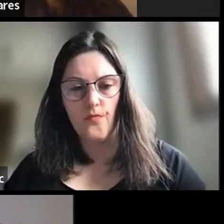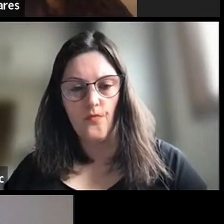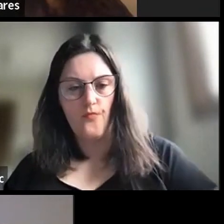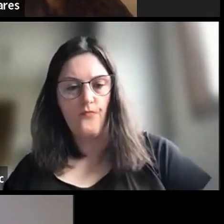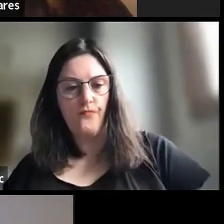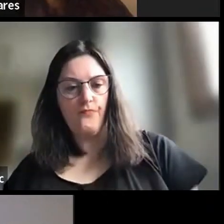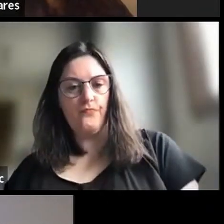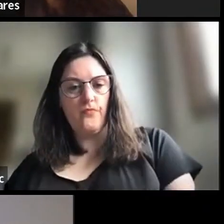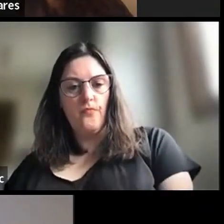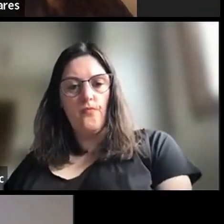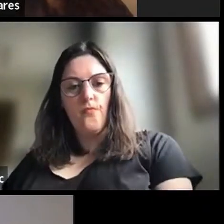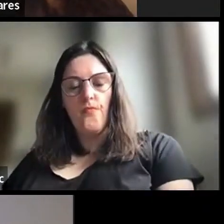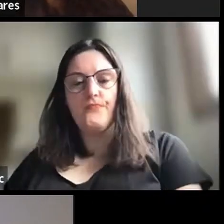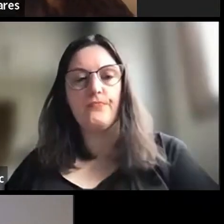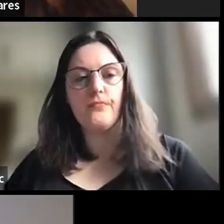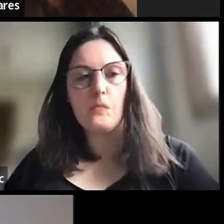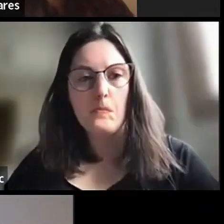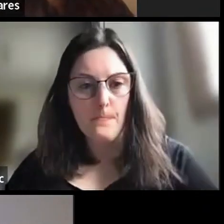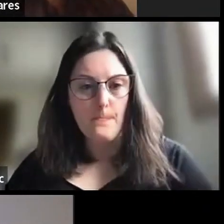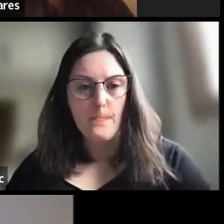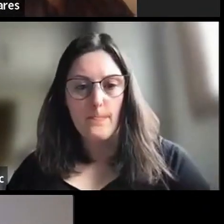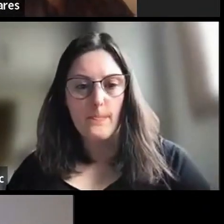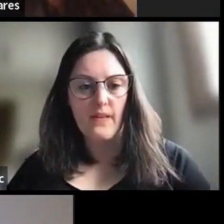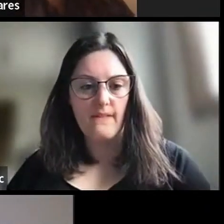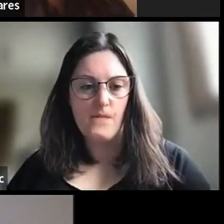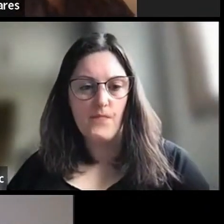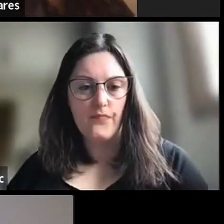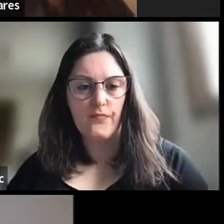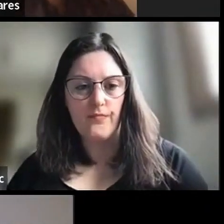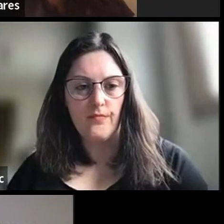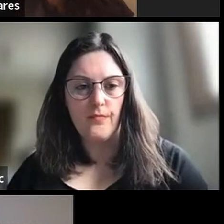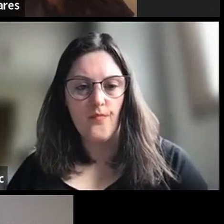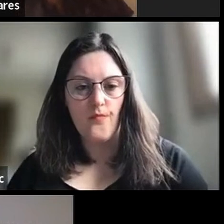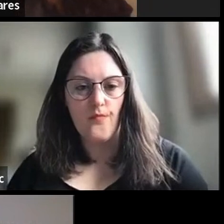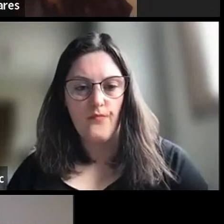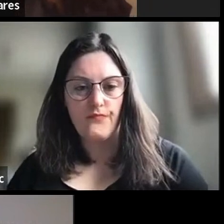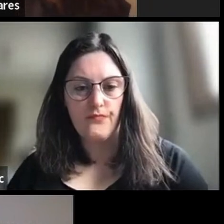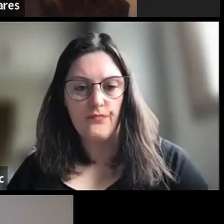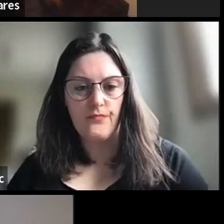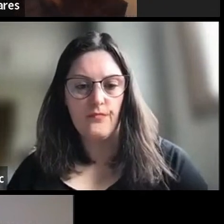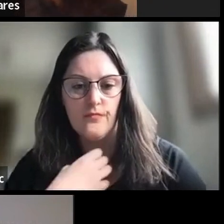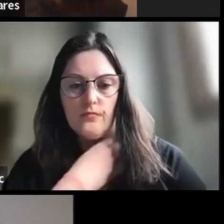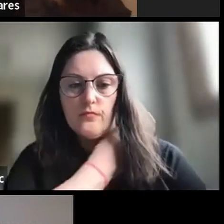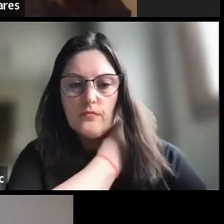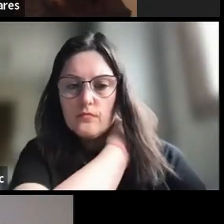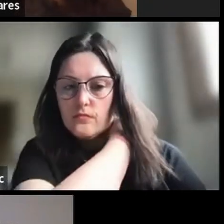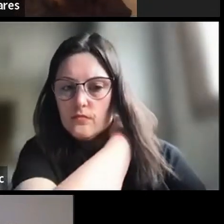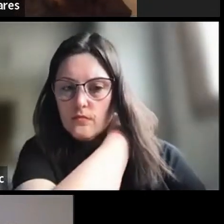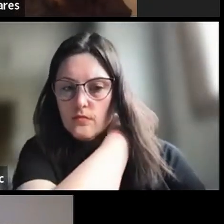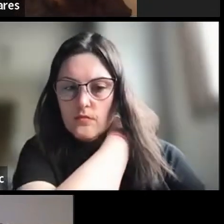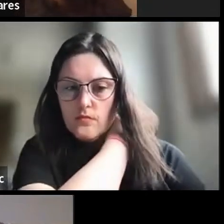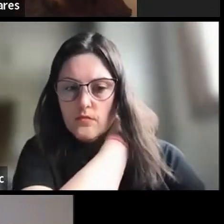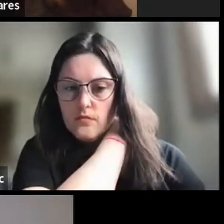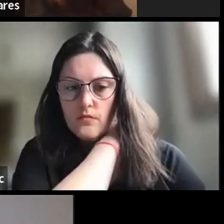woman. Stop. You are. These people need education. It's not your job to teach them. They need to be educated properly, no matter